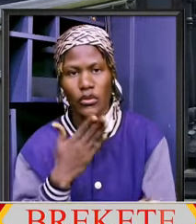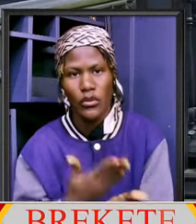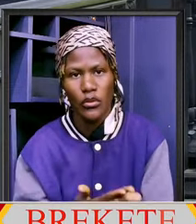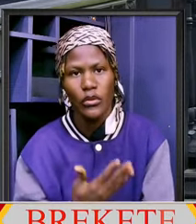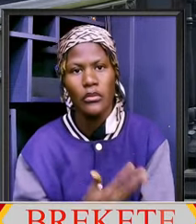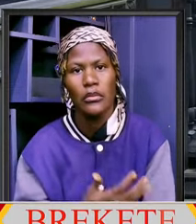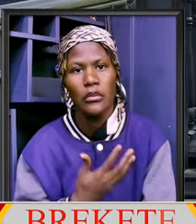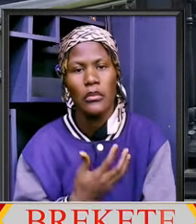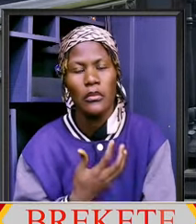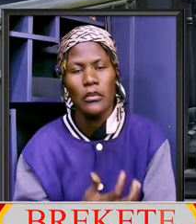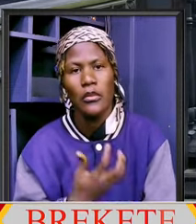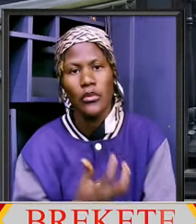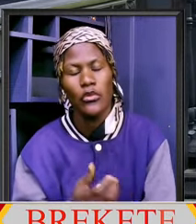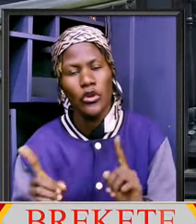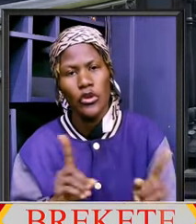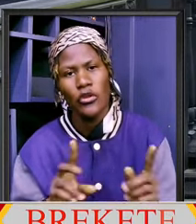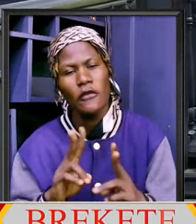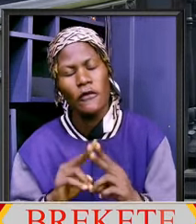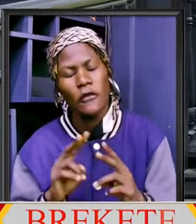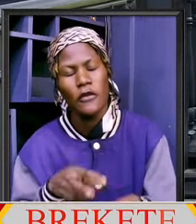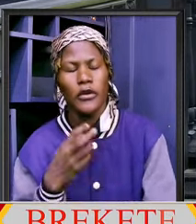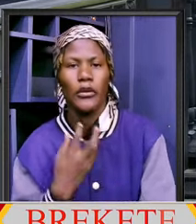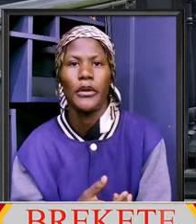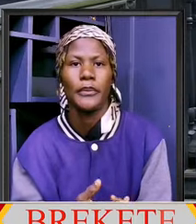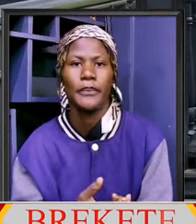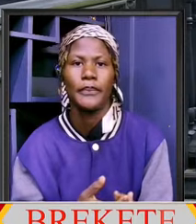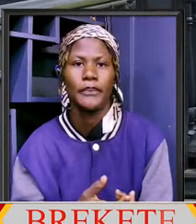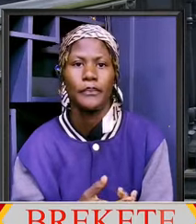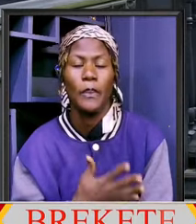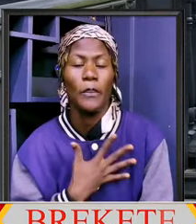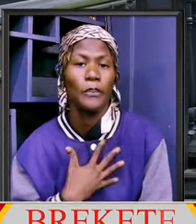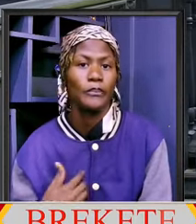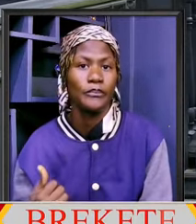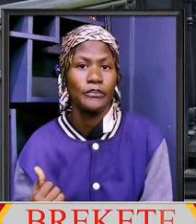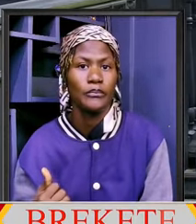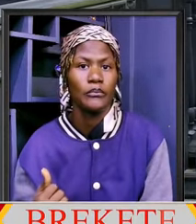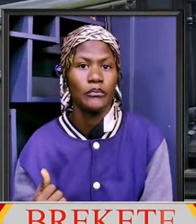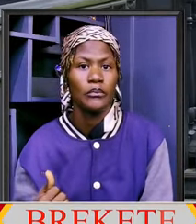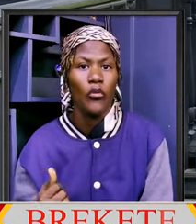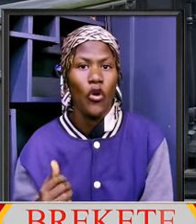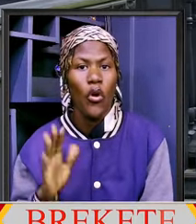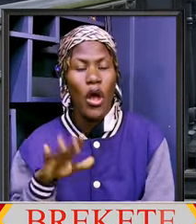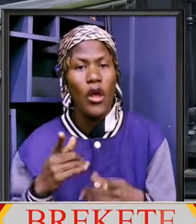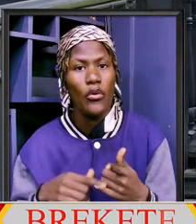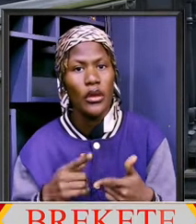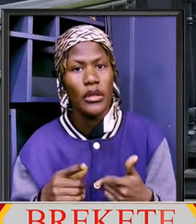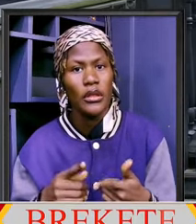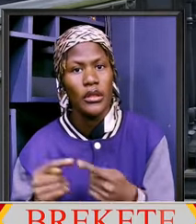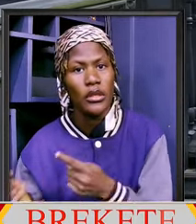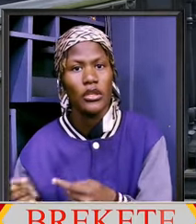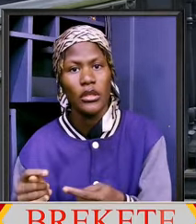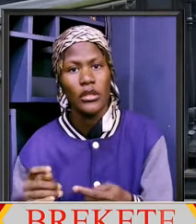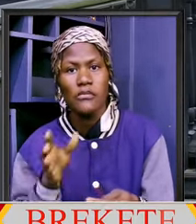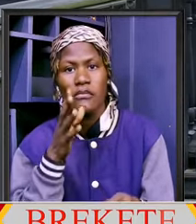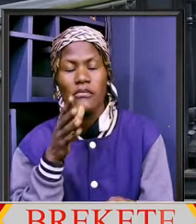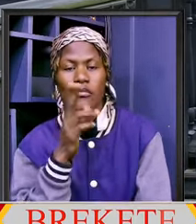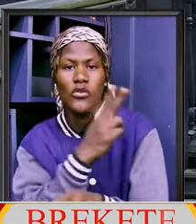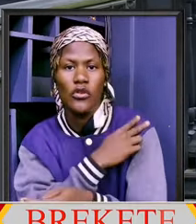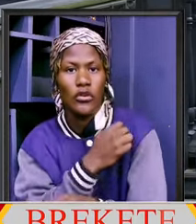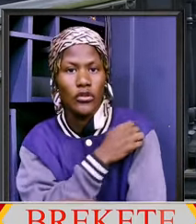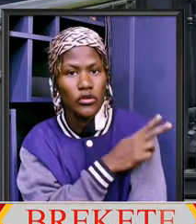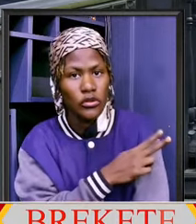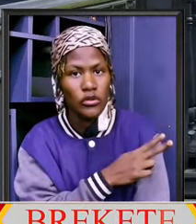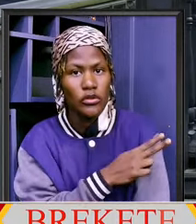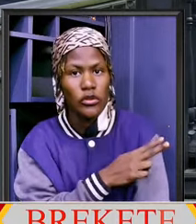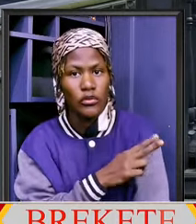My husband too, we were doing very, very well. And while we were taking Mama from one hospital to another, then she was in